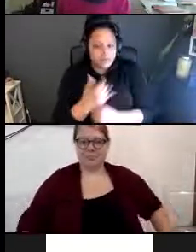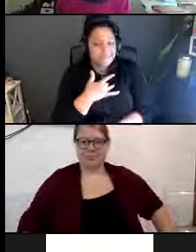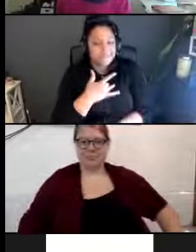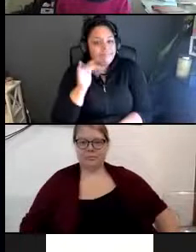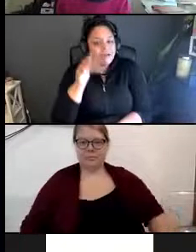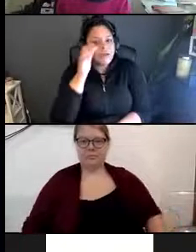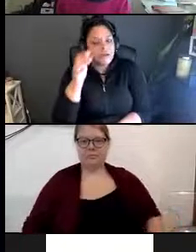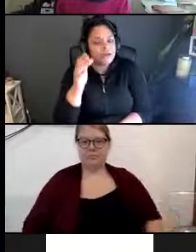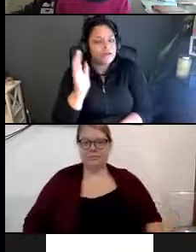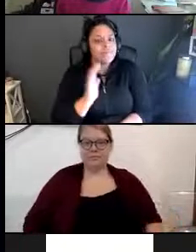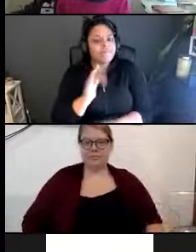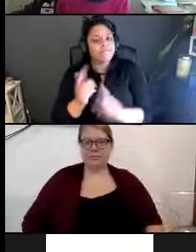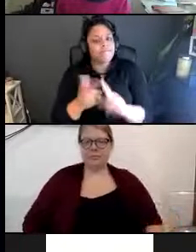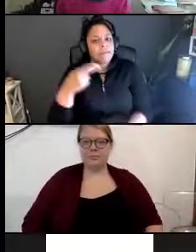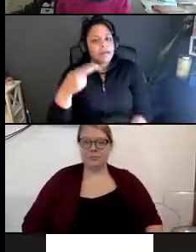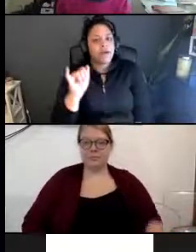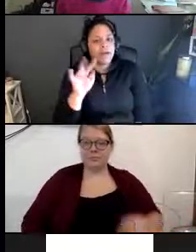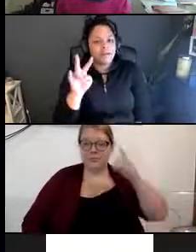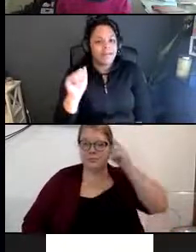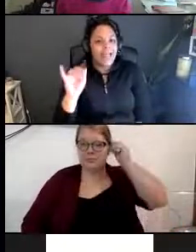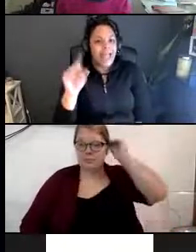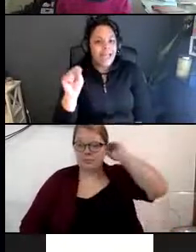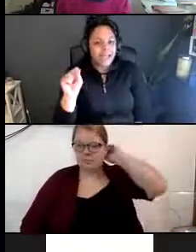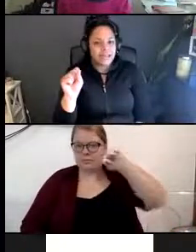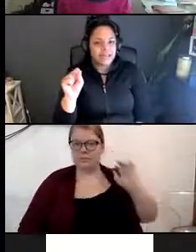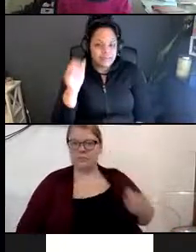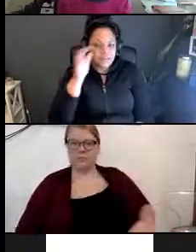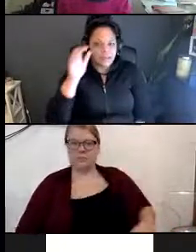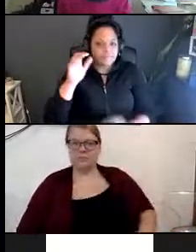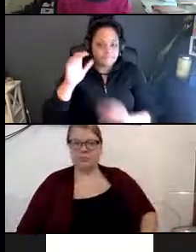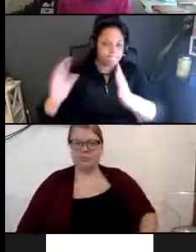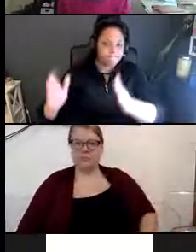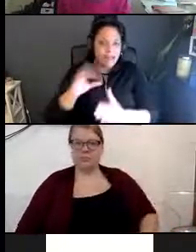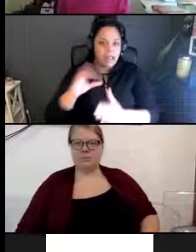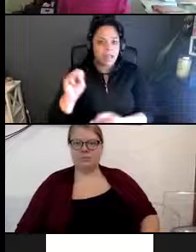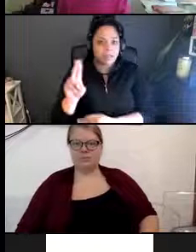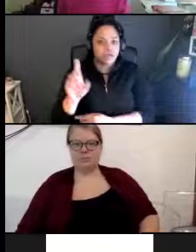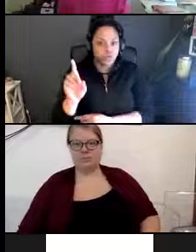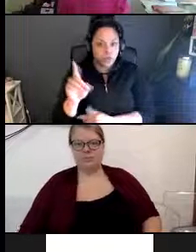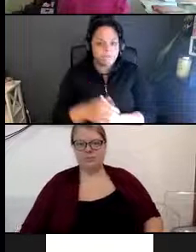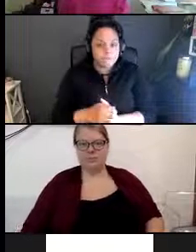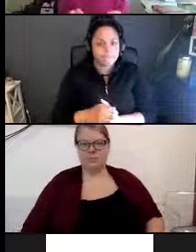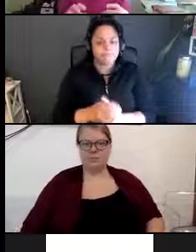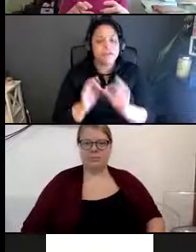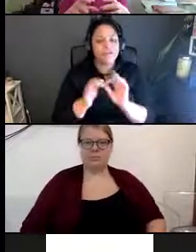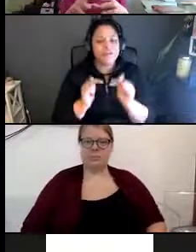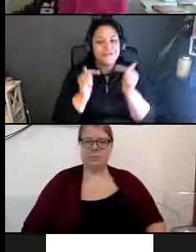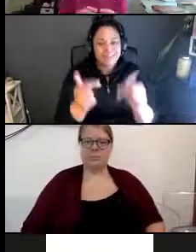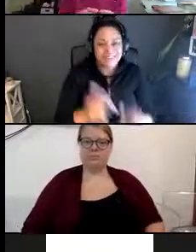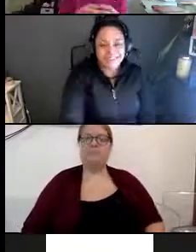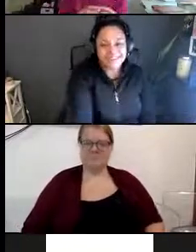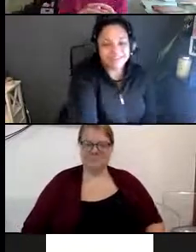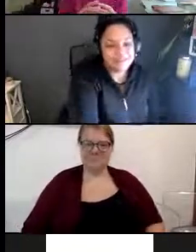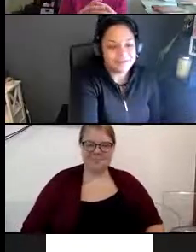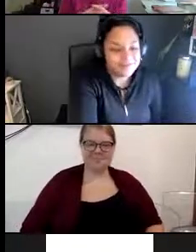from the HIV and AIDS field and substance use. Folks who were